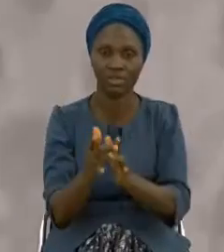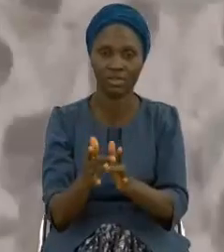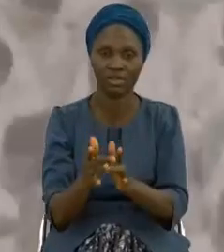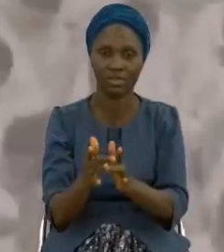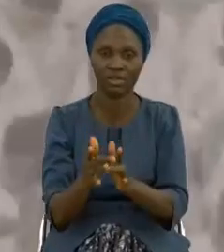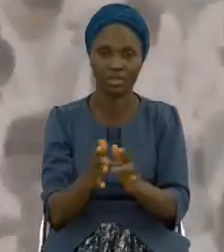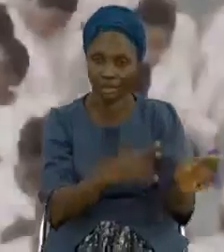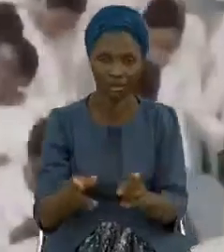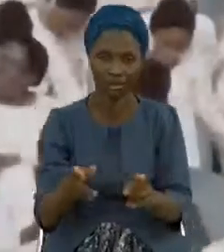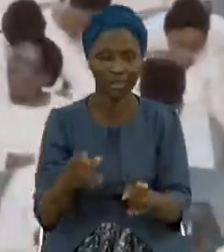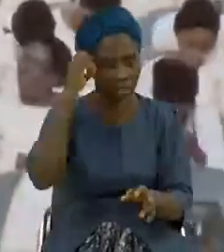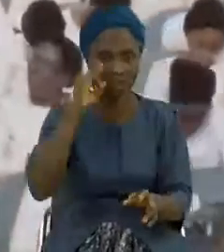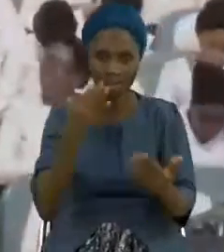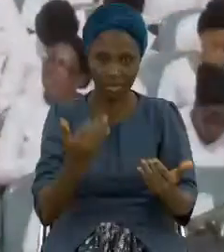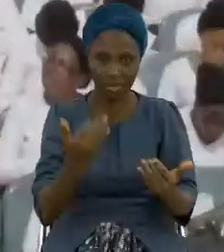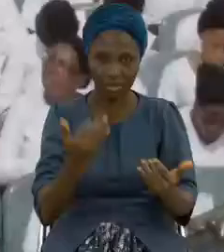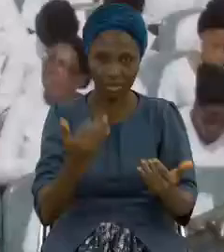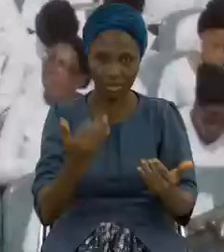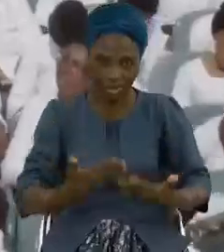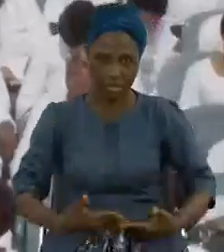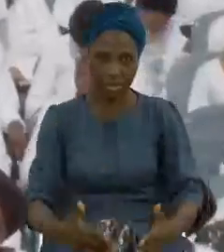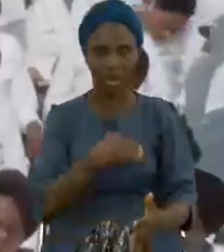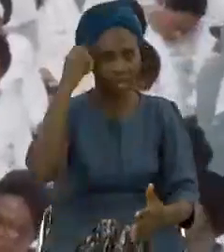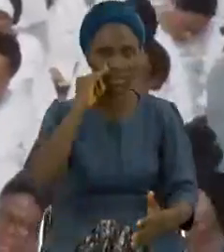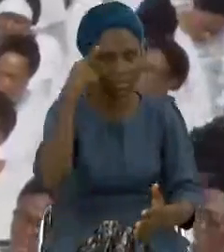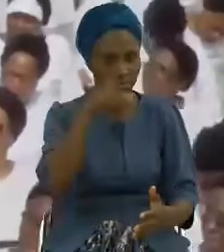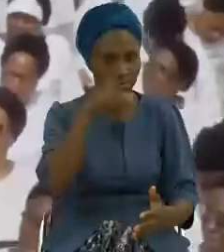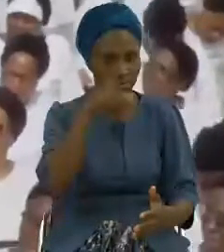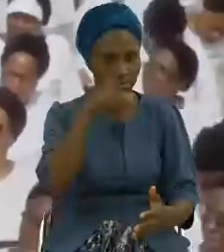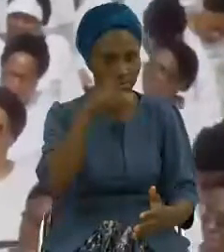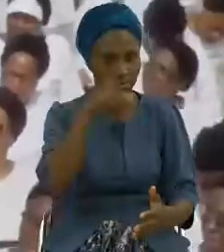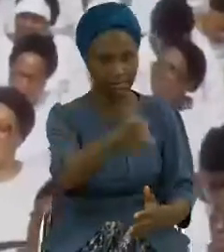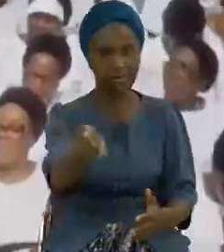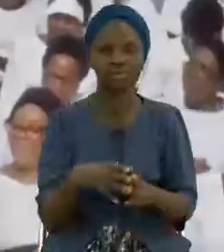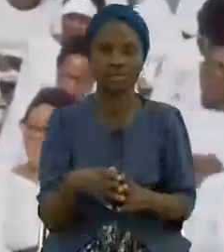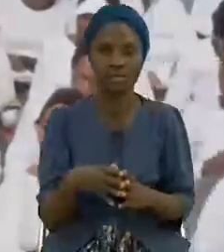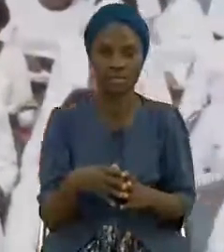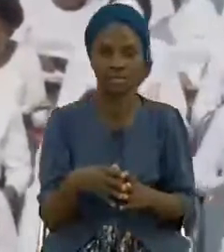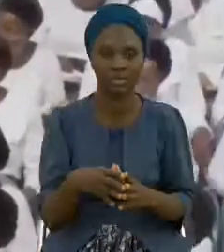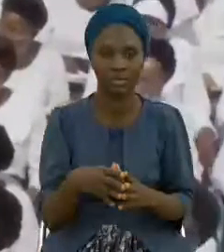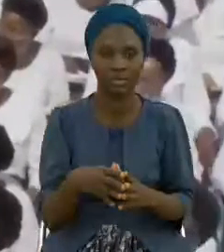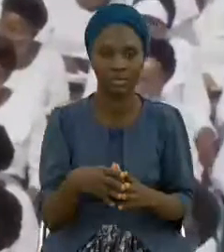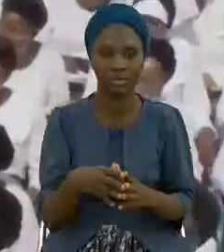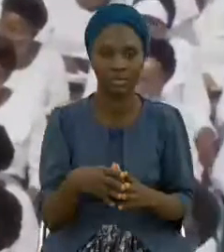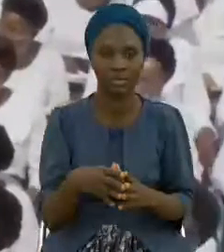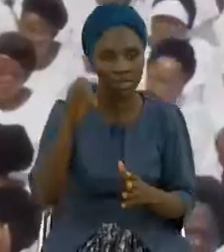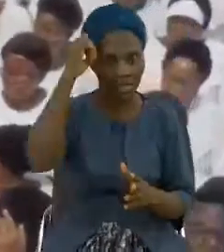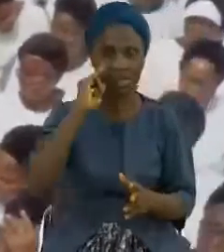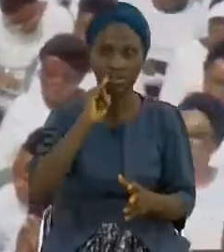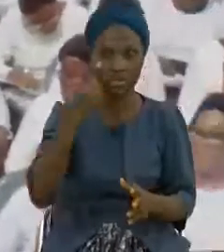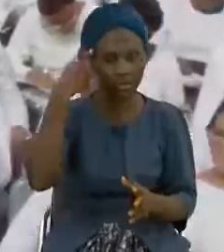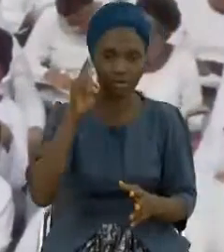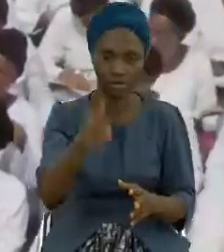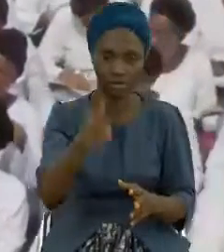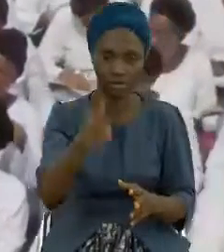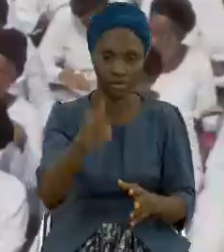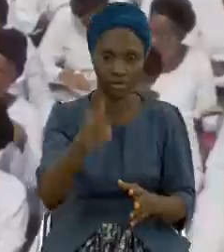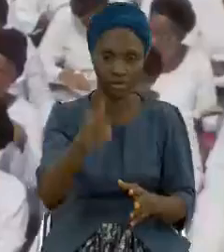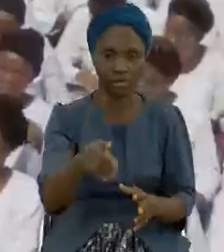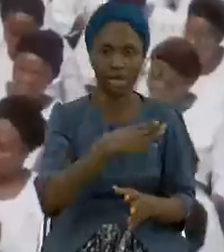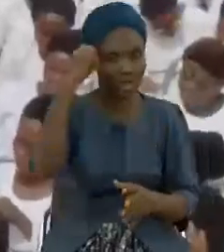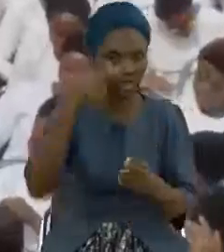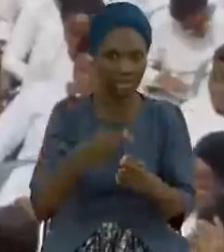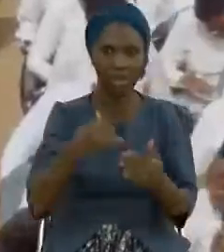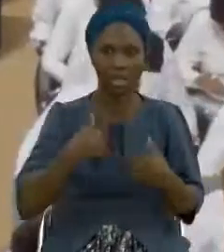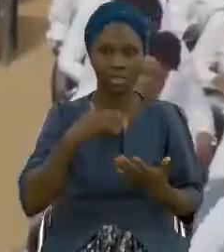you. It's raining and is for you. And his name must now be called Jesus, for he